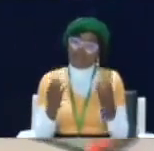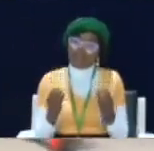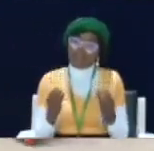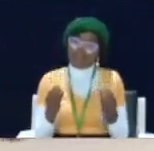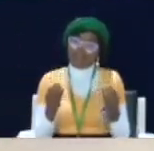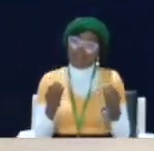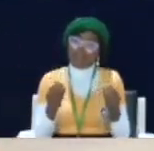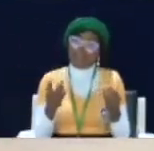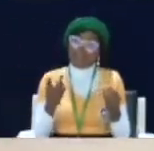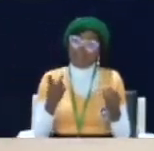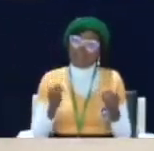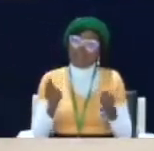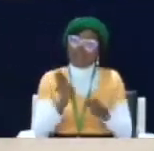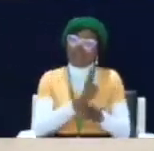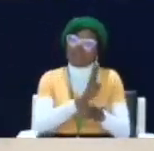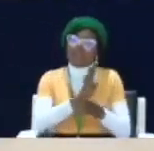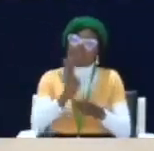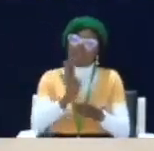Enlarge your business.